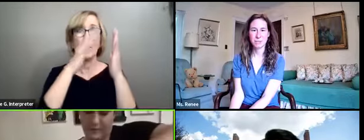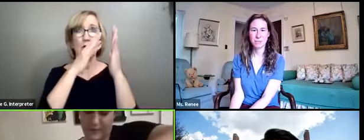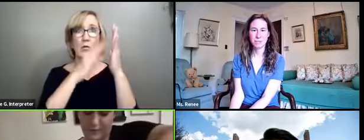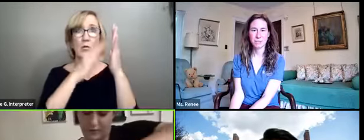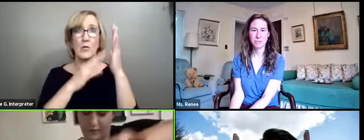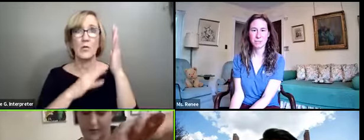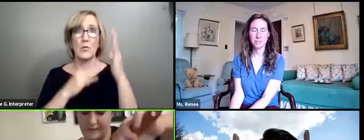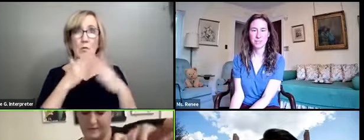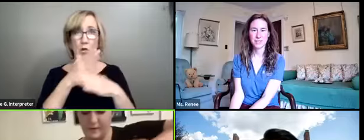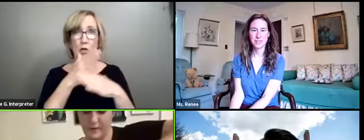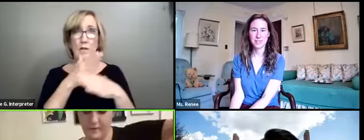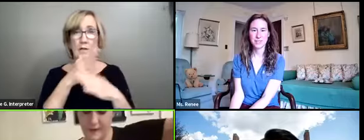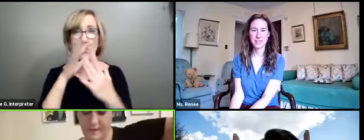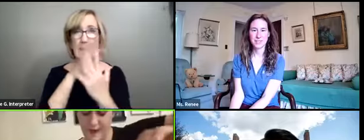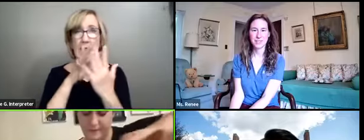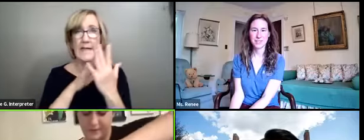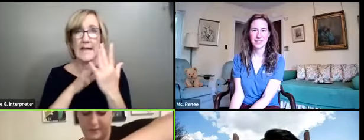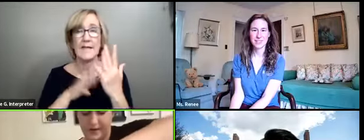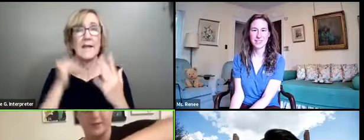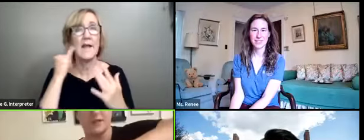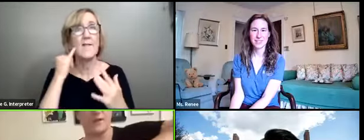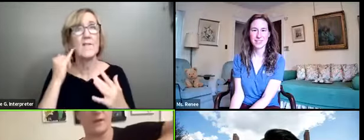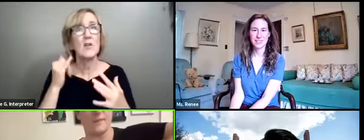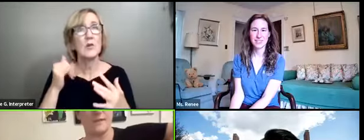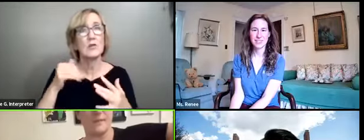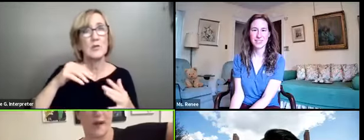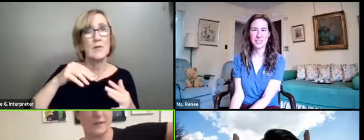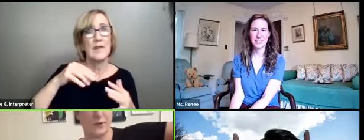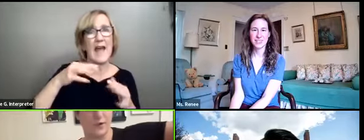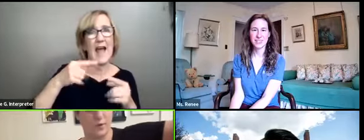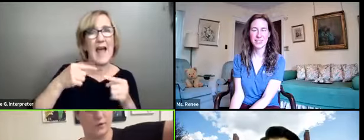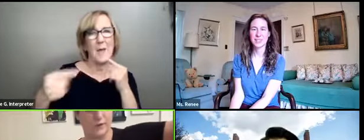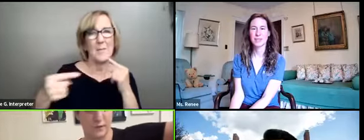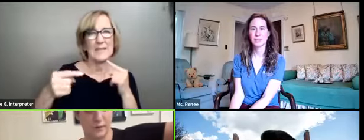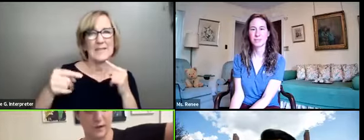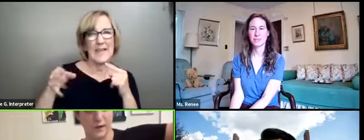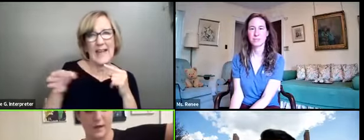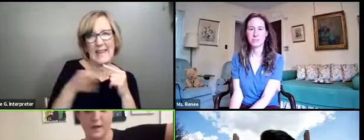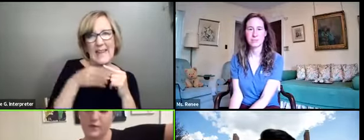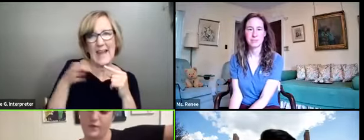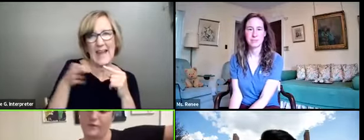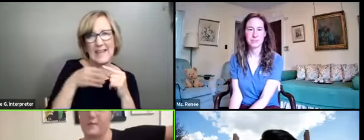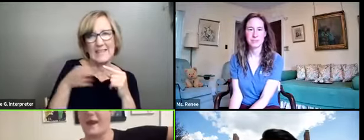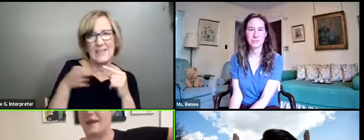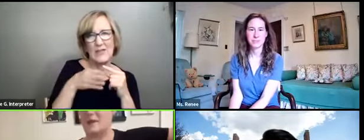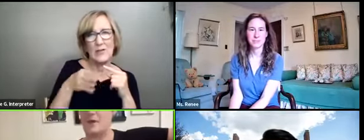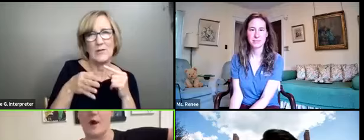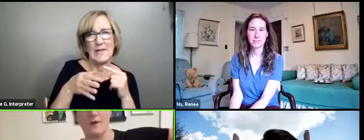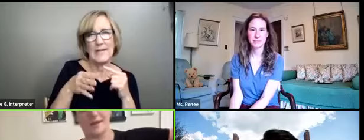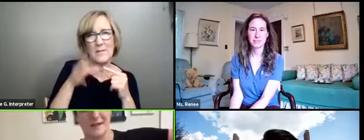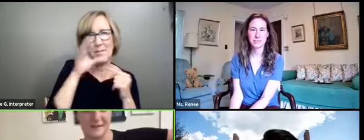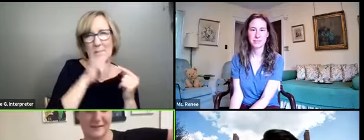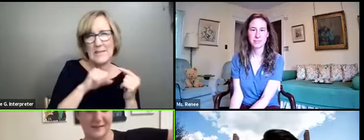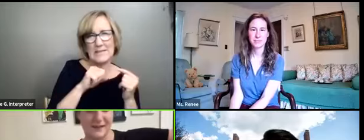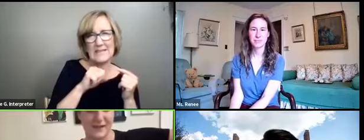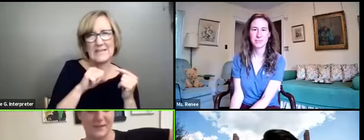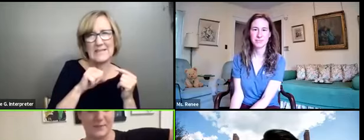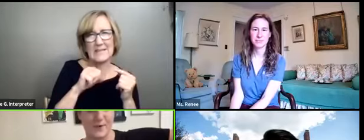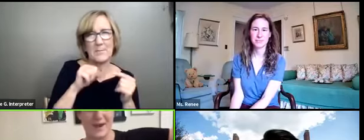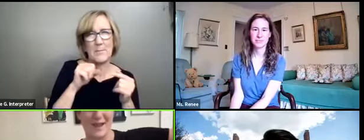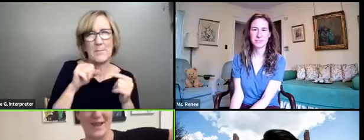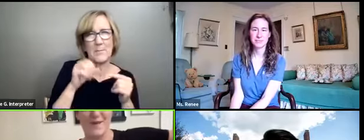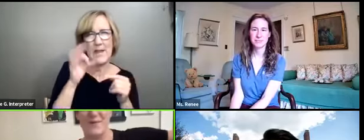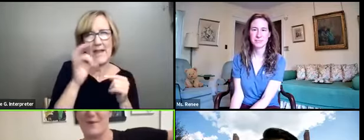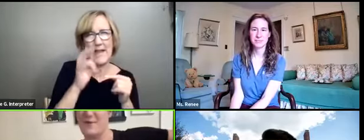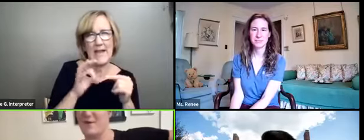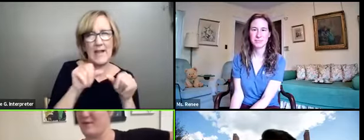And the reason you do that is if you were to paint the opposite direction, you can miss spots or holes in the wood. So if we're painting a wall, it's not necessarily as